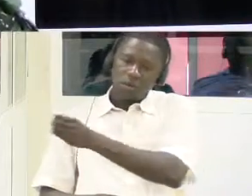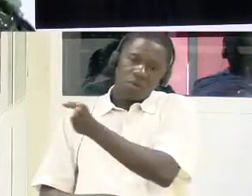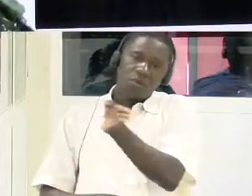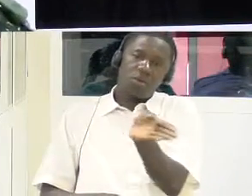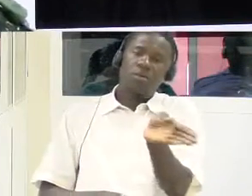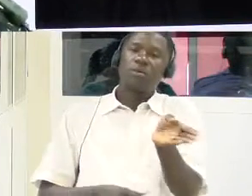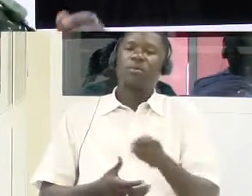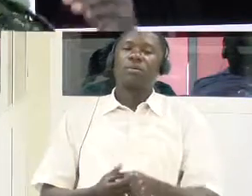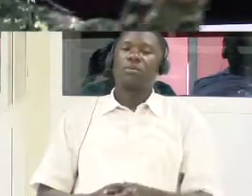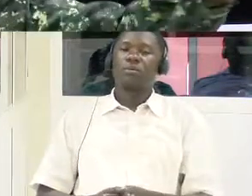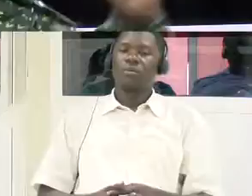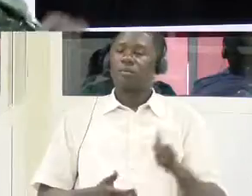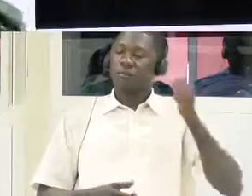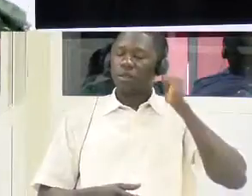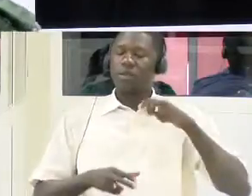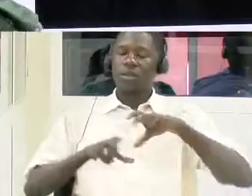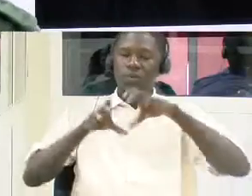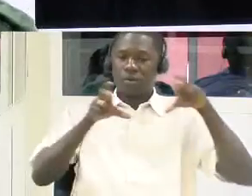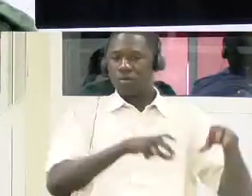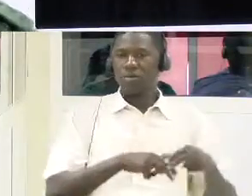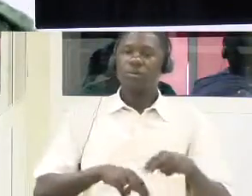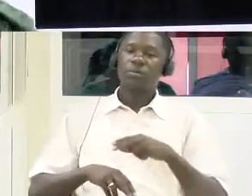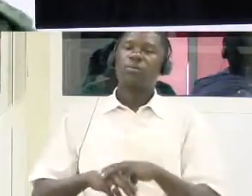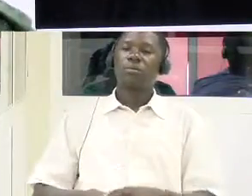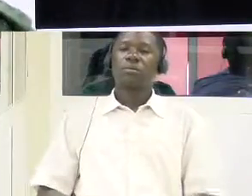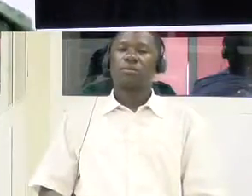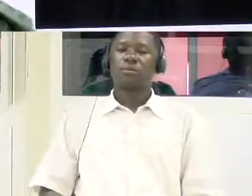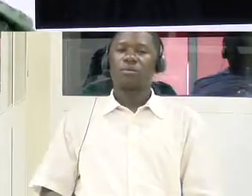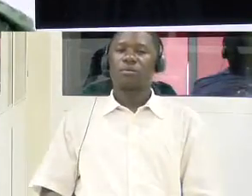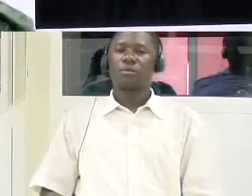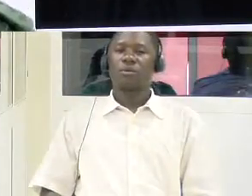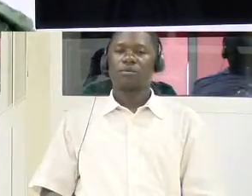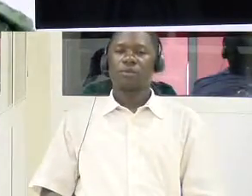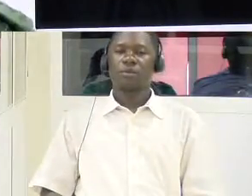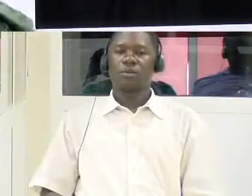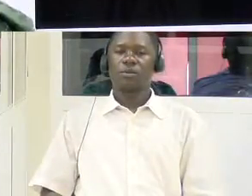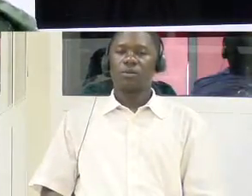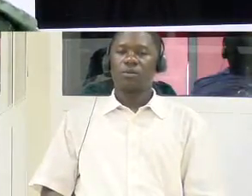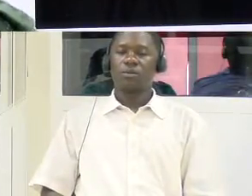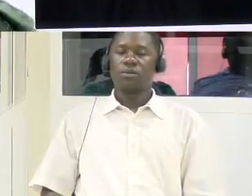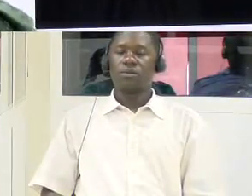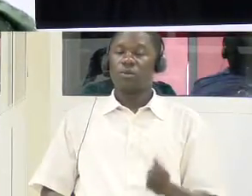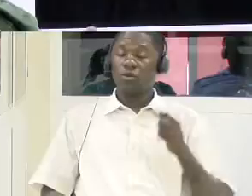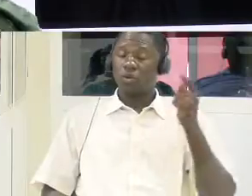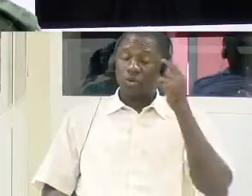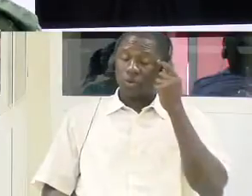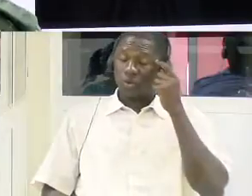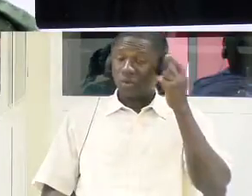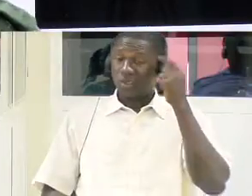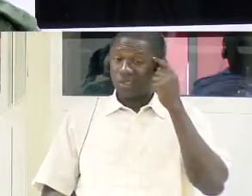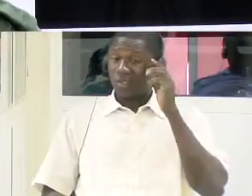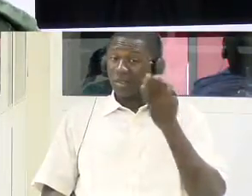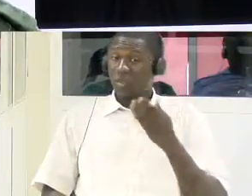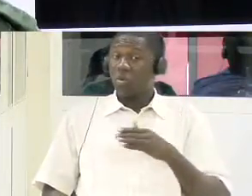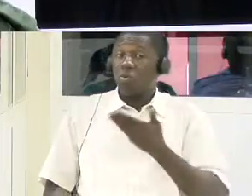behind that container. You know, you have the back of the dump site. Also calculating, what has this guy